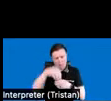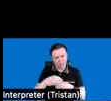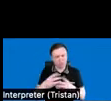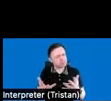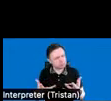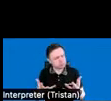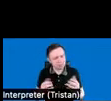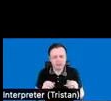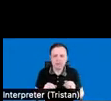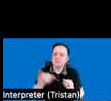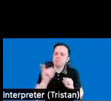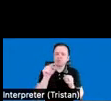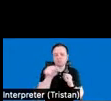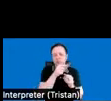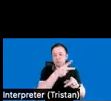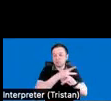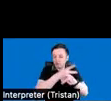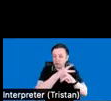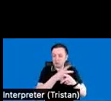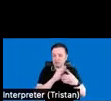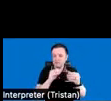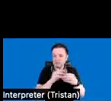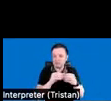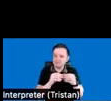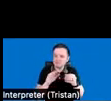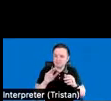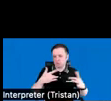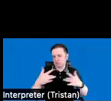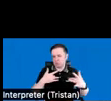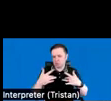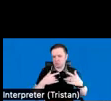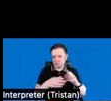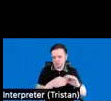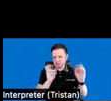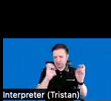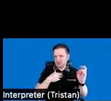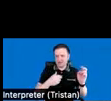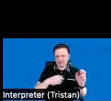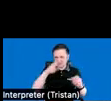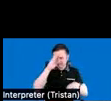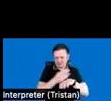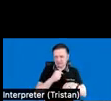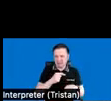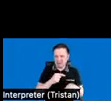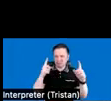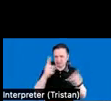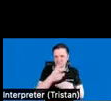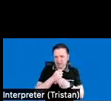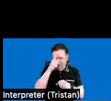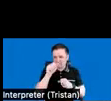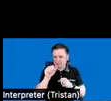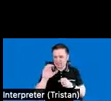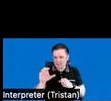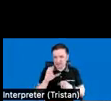Caregivers also raised the same concern. My son was not qualified for the AAC clinic there because of the clinical guidelines. So